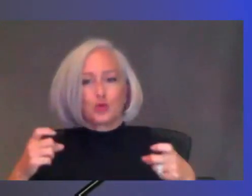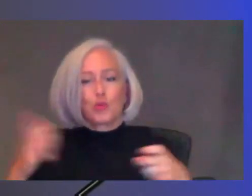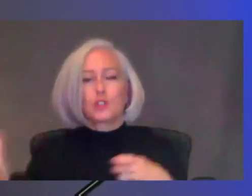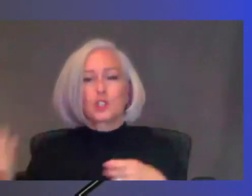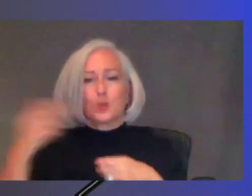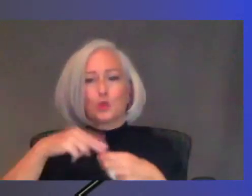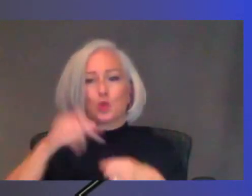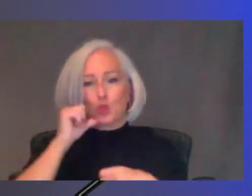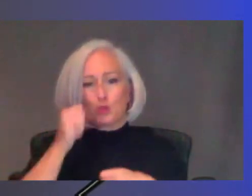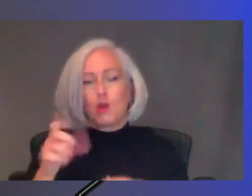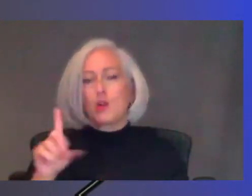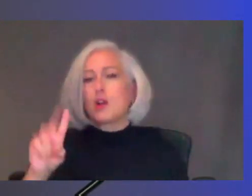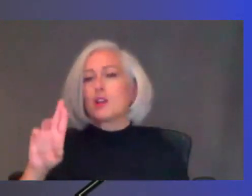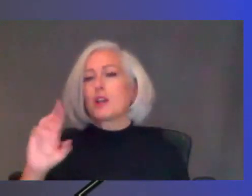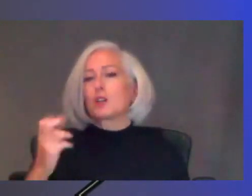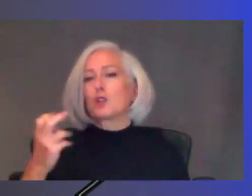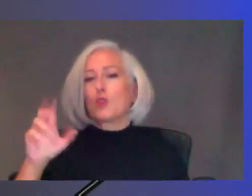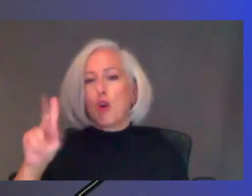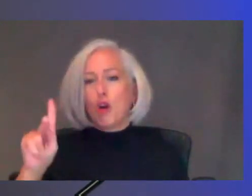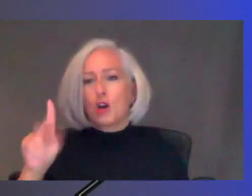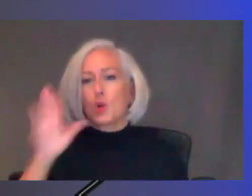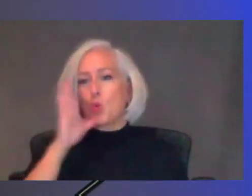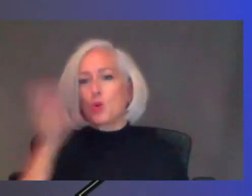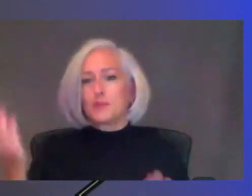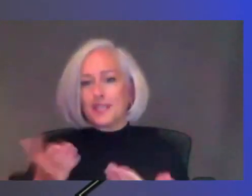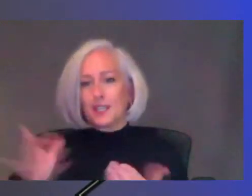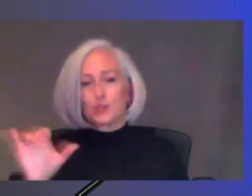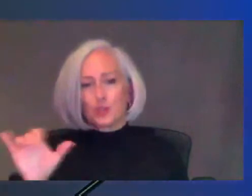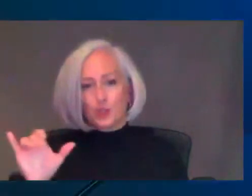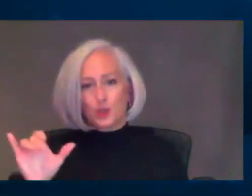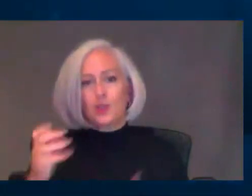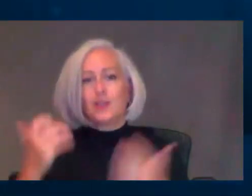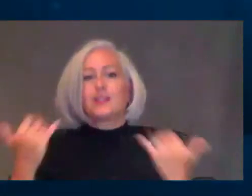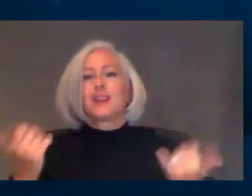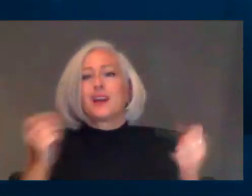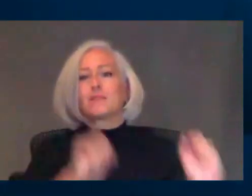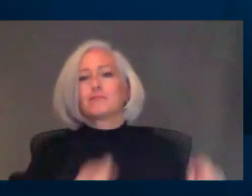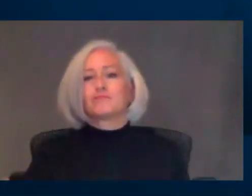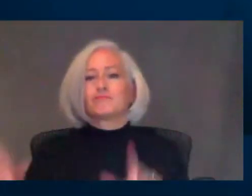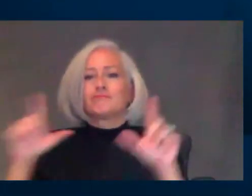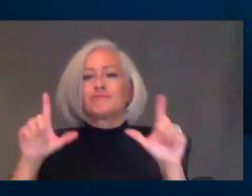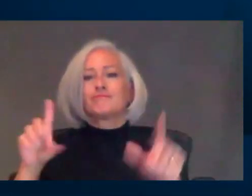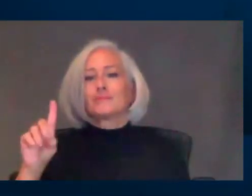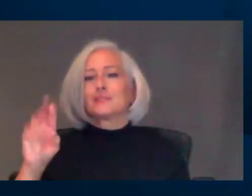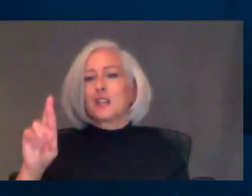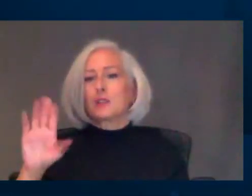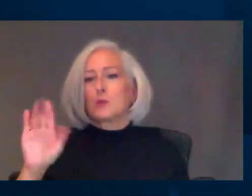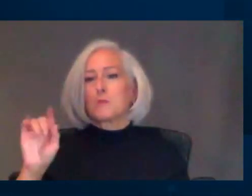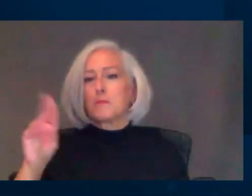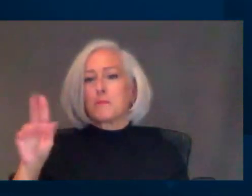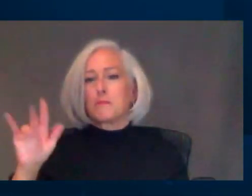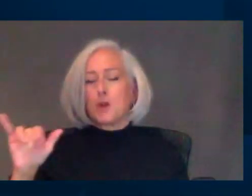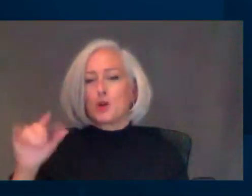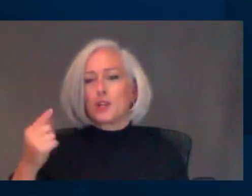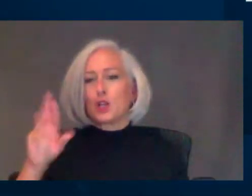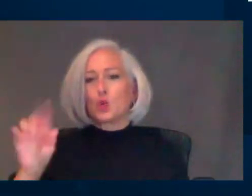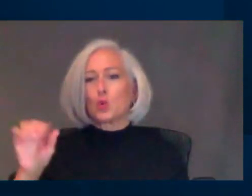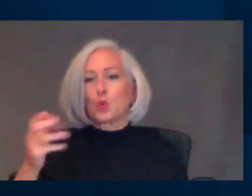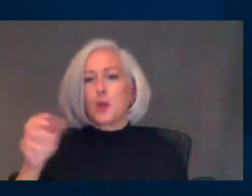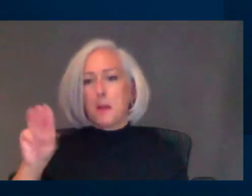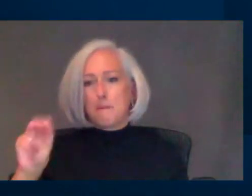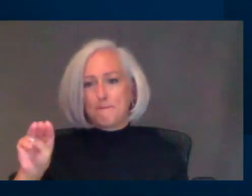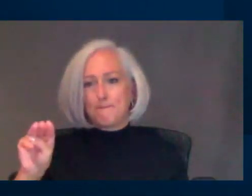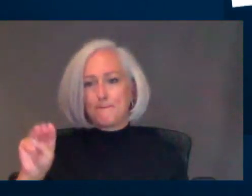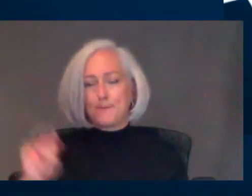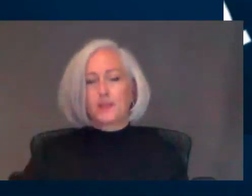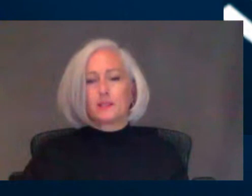Choices to take the vaccine or to get infected. Everybody on Earth is going to be exposed and infected with the virus at some point over